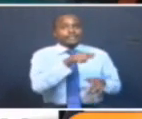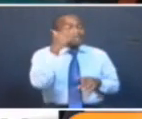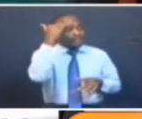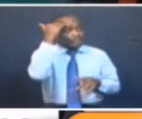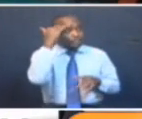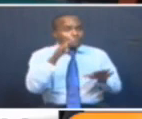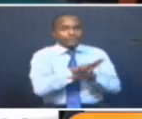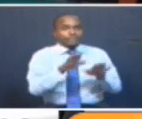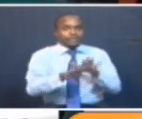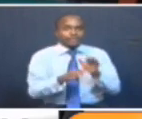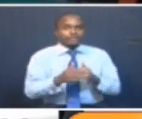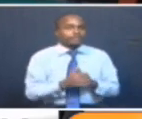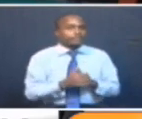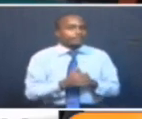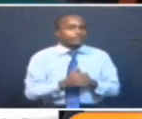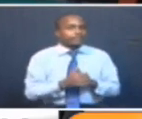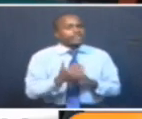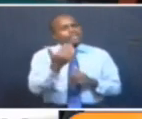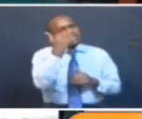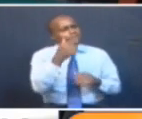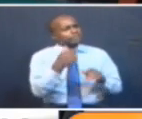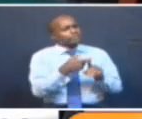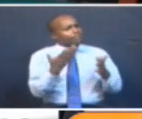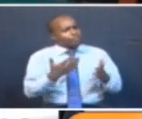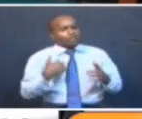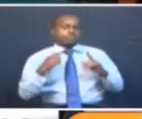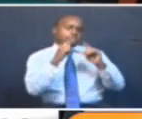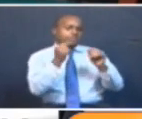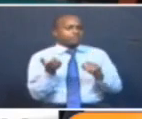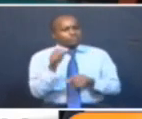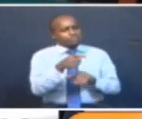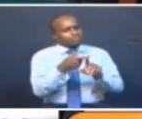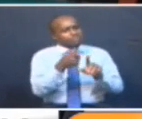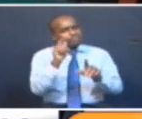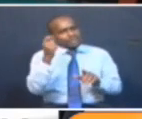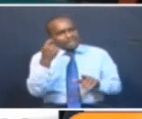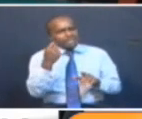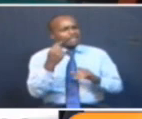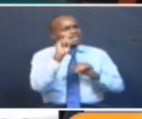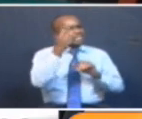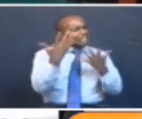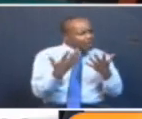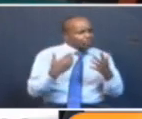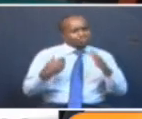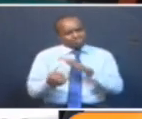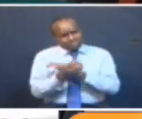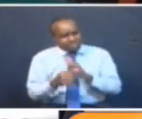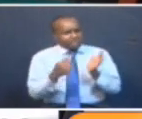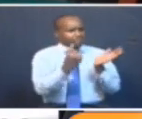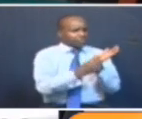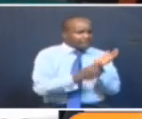He asked me, I told him I've come from Kenya. He asked me about Kenya, he asked me about Uganda, he asked me about